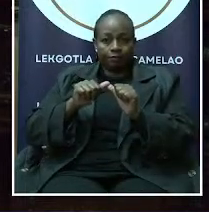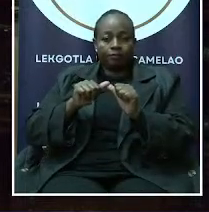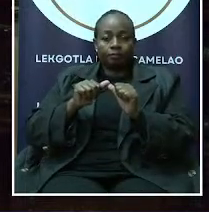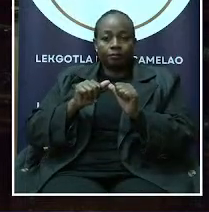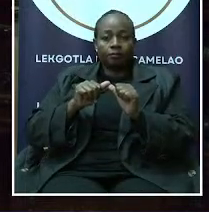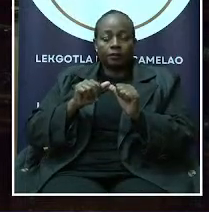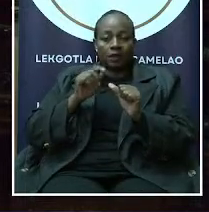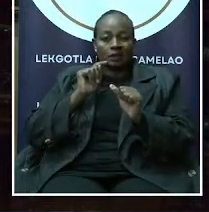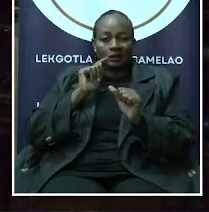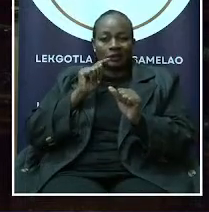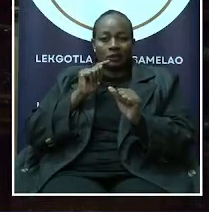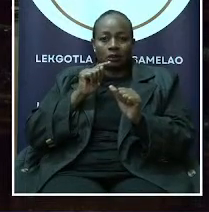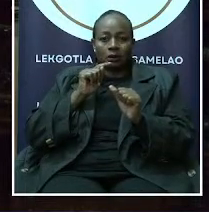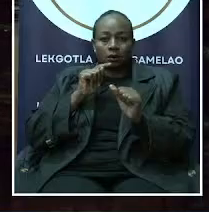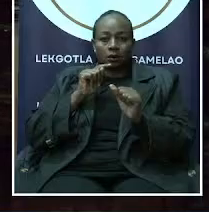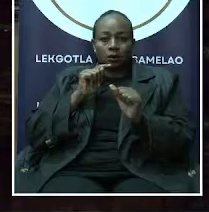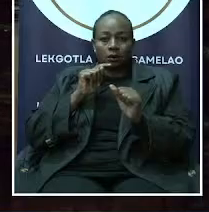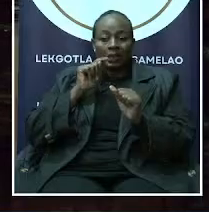It is urgent.